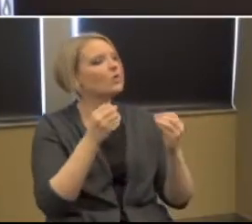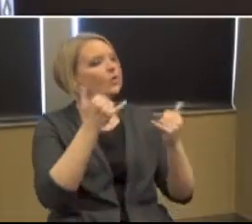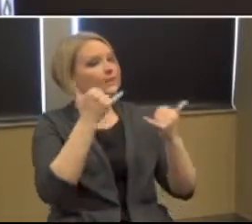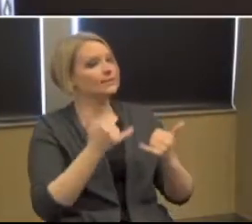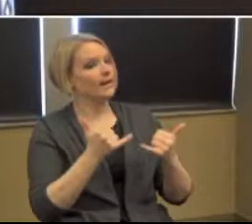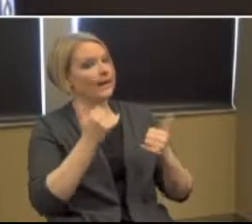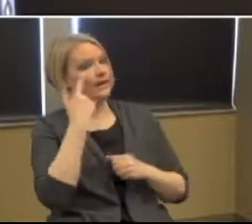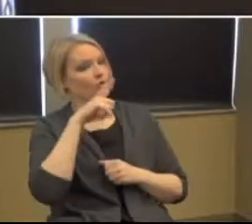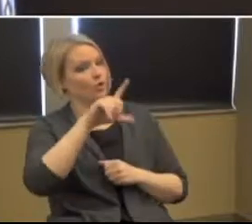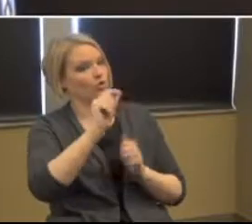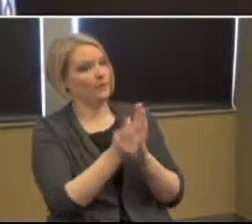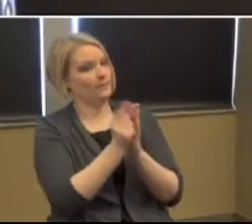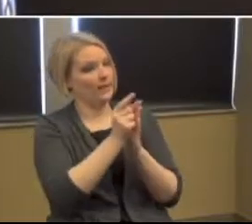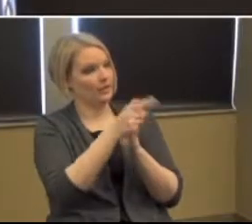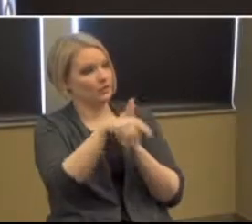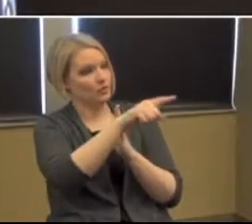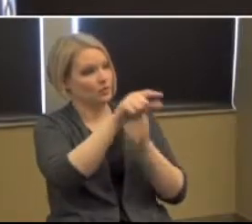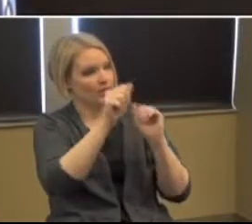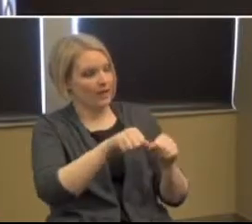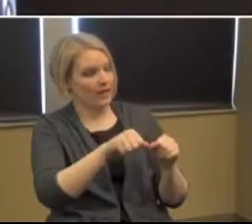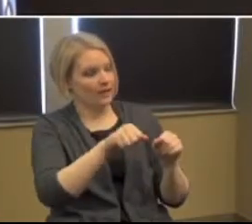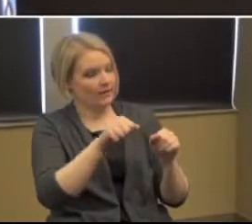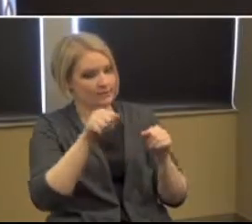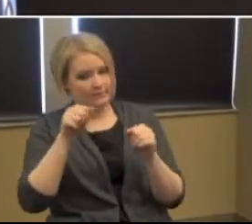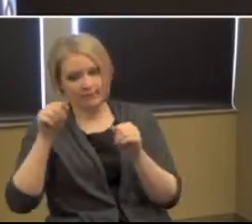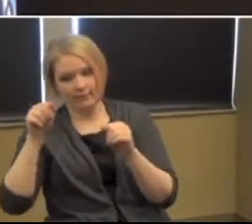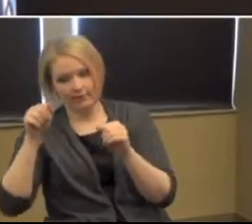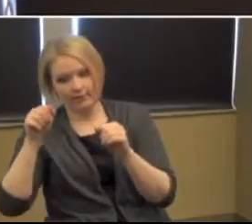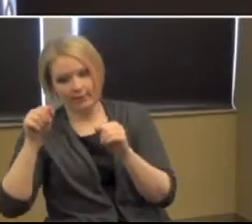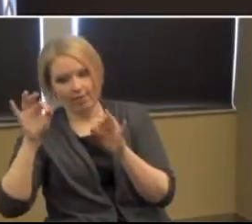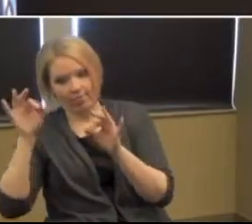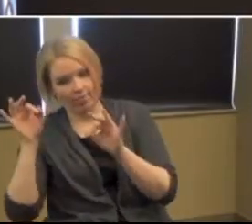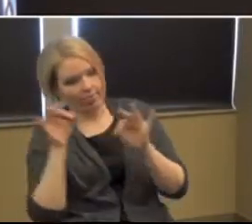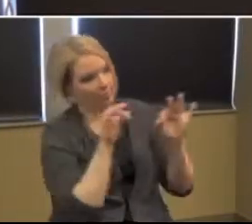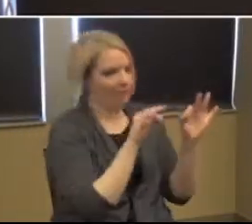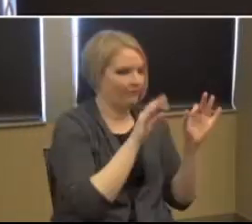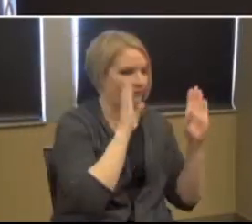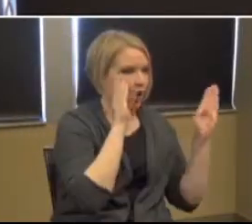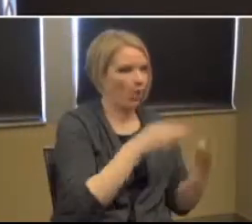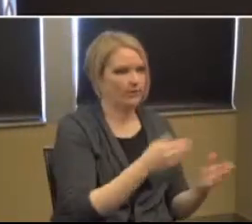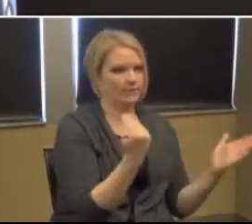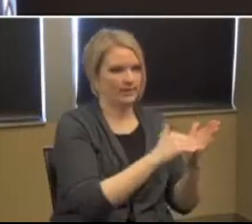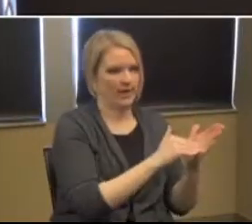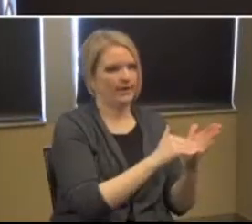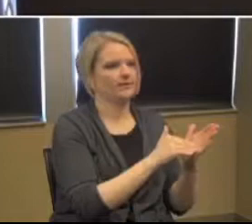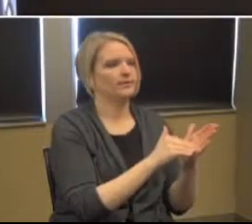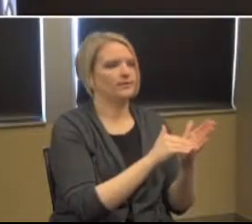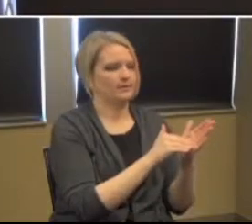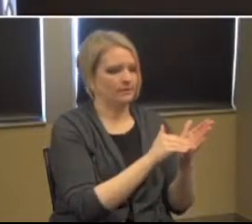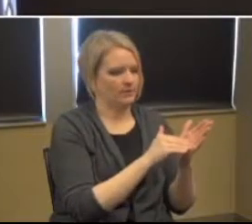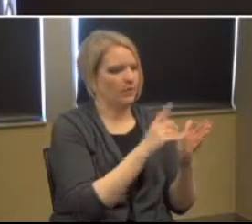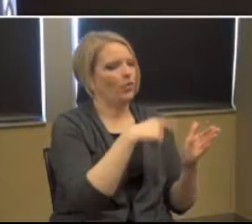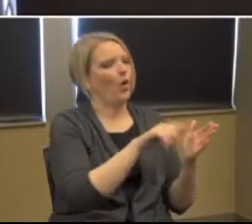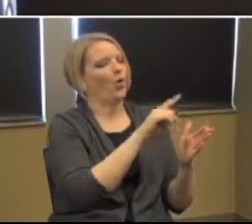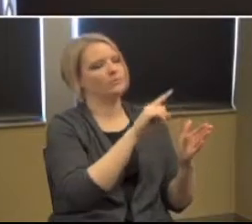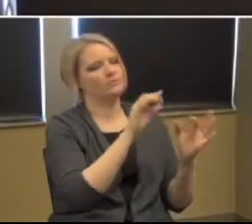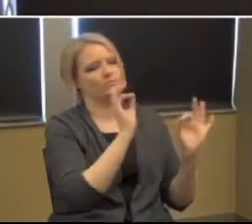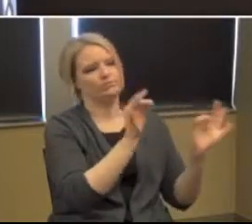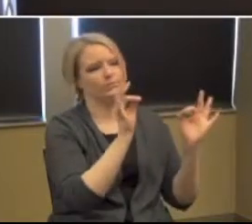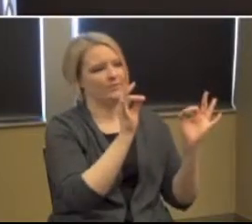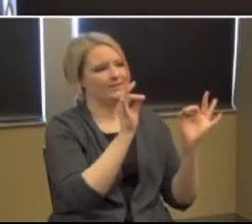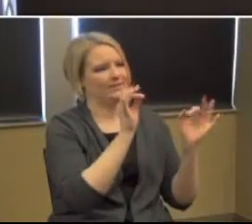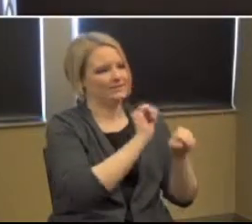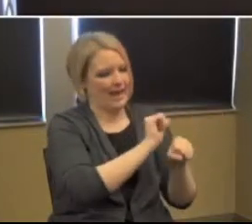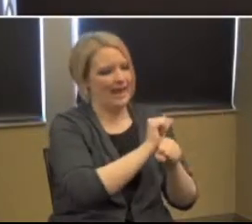for 20 minutes, you can refocus on that and then go back to all of the beautiful tasks that you have to do, especially in